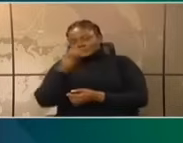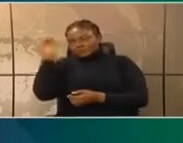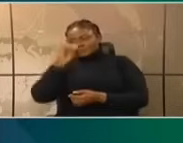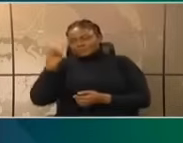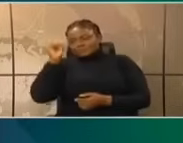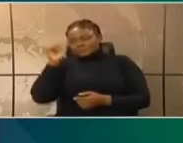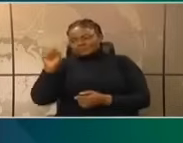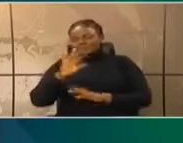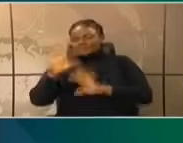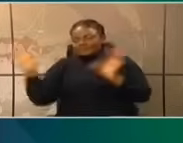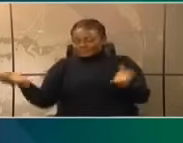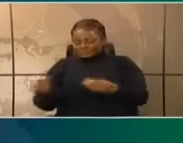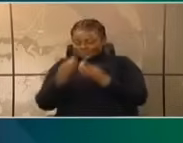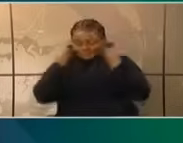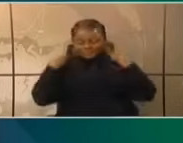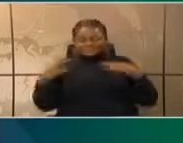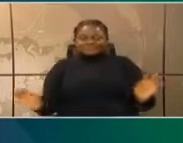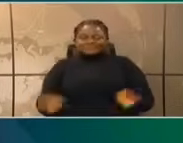na bulu.